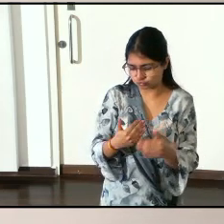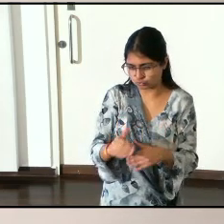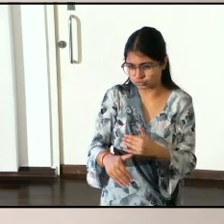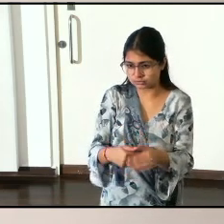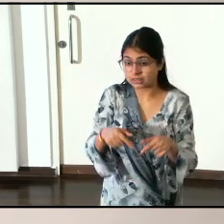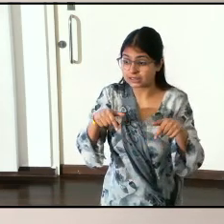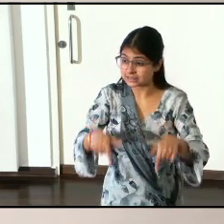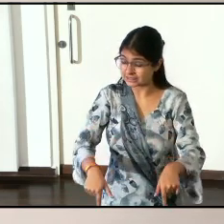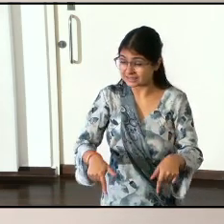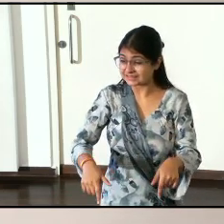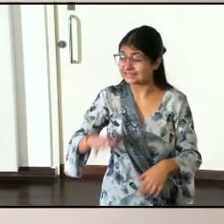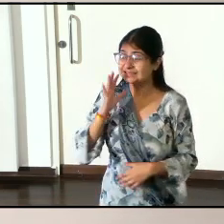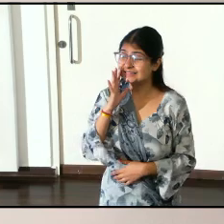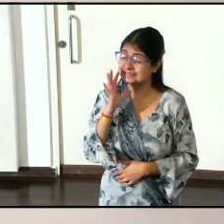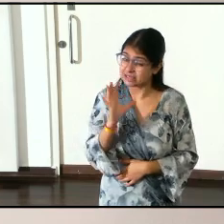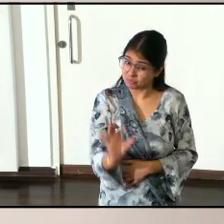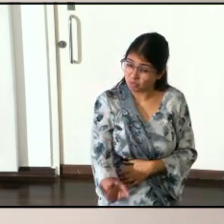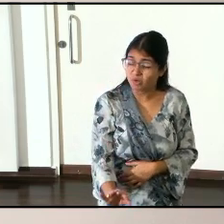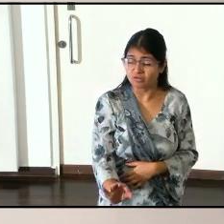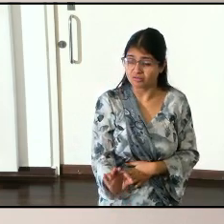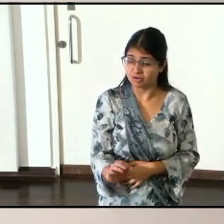this was very important for me,